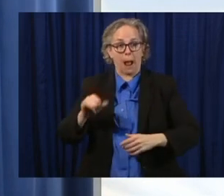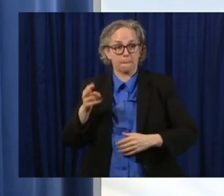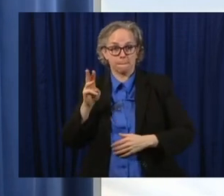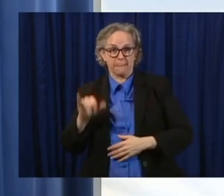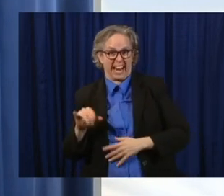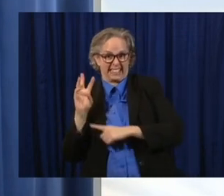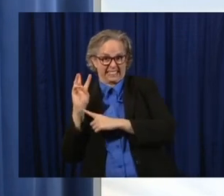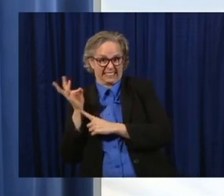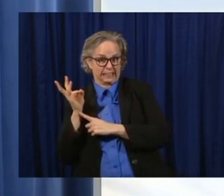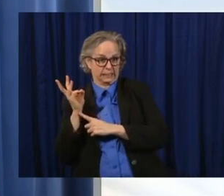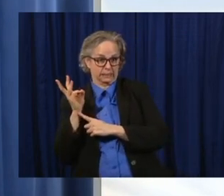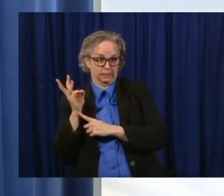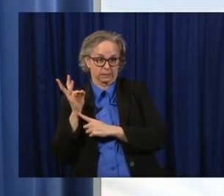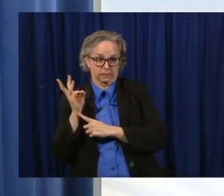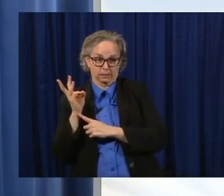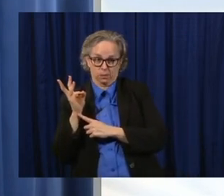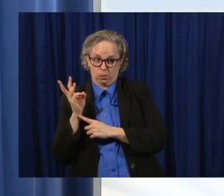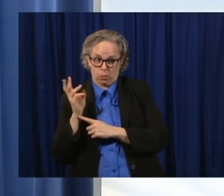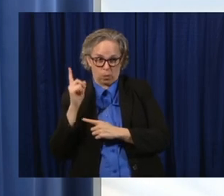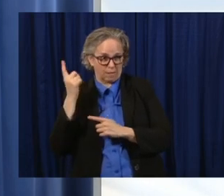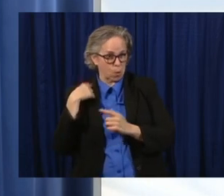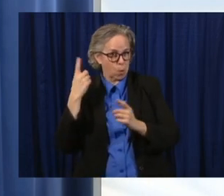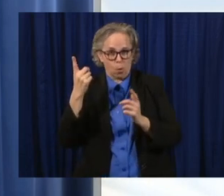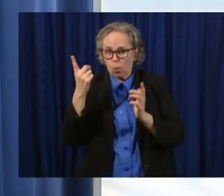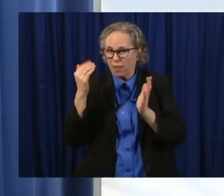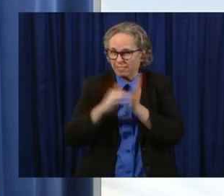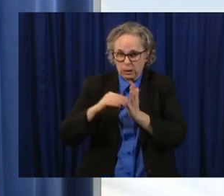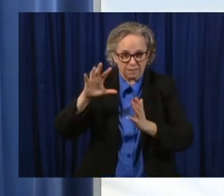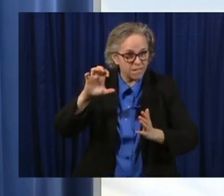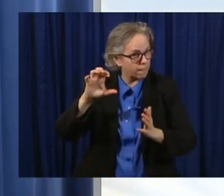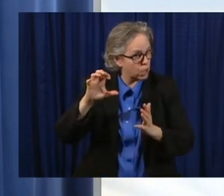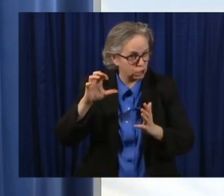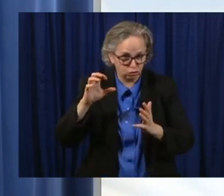day. By May 13th, it will be